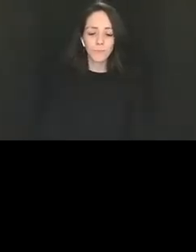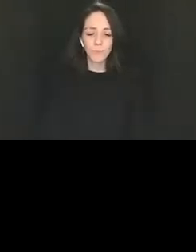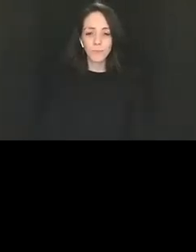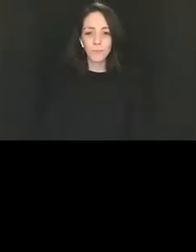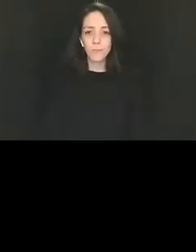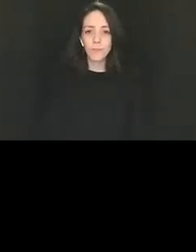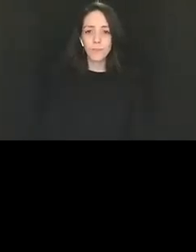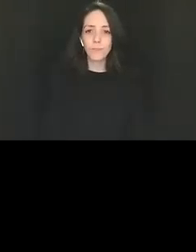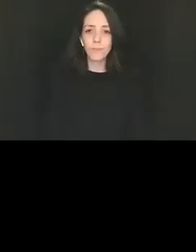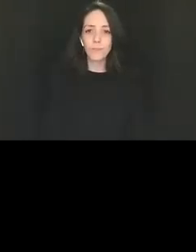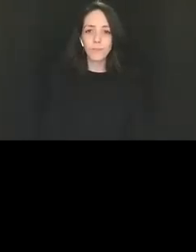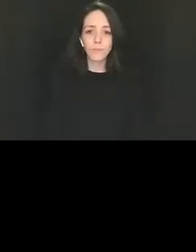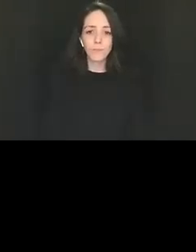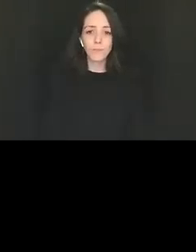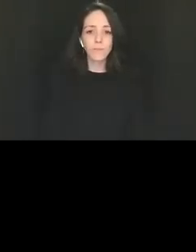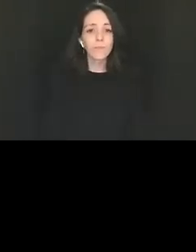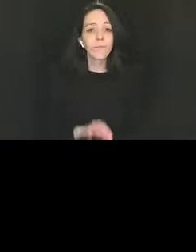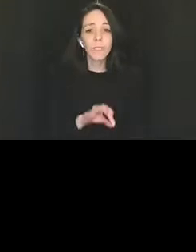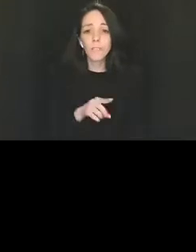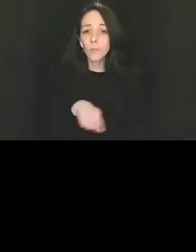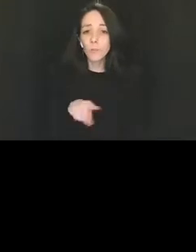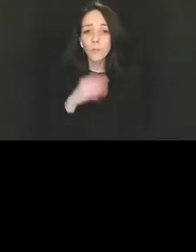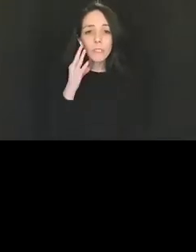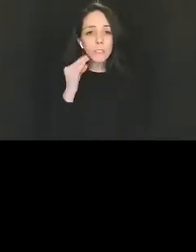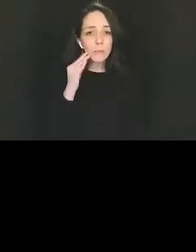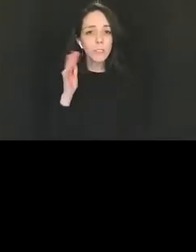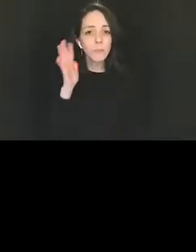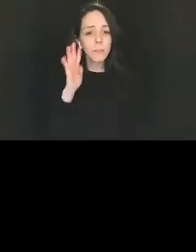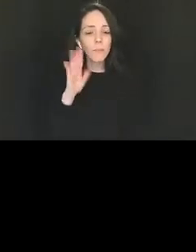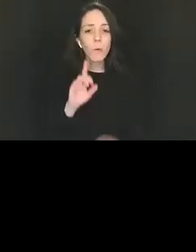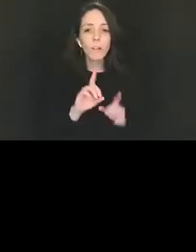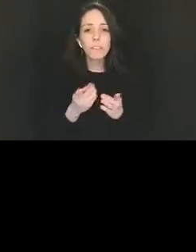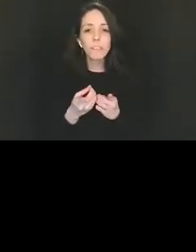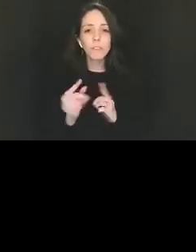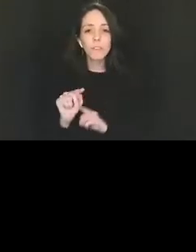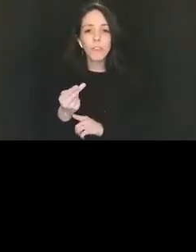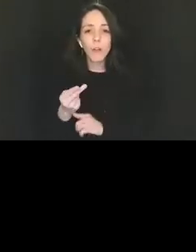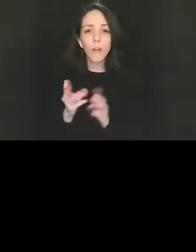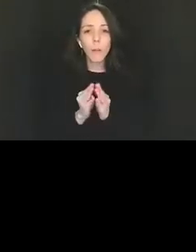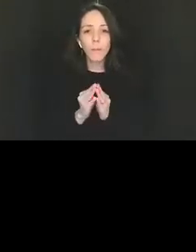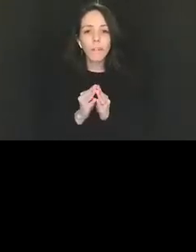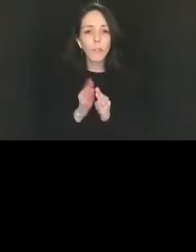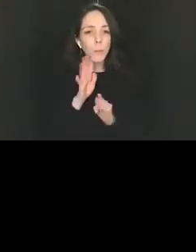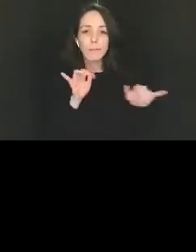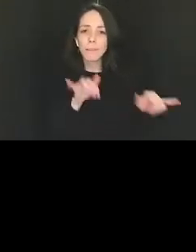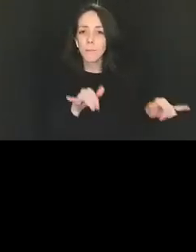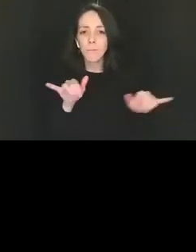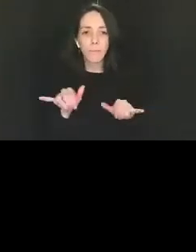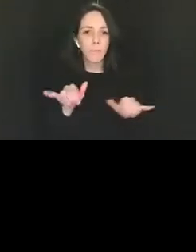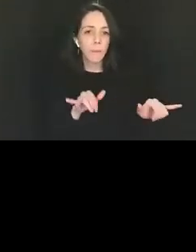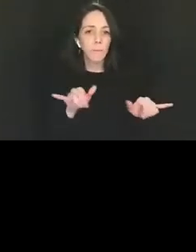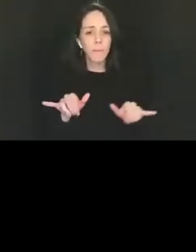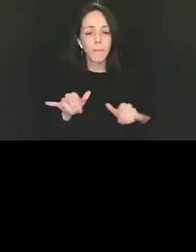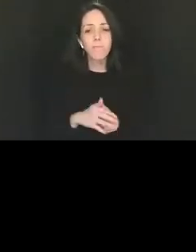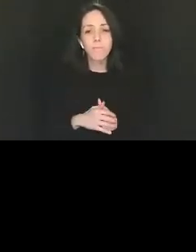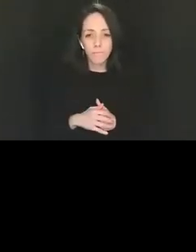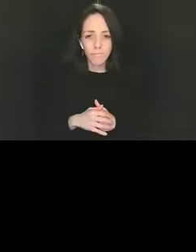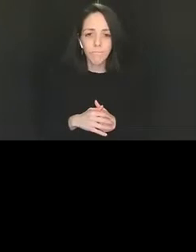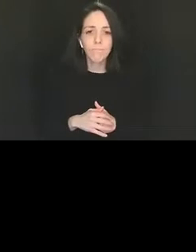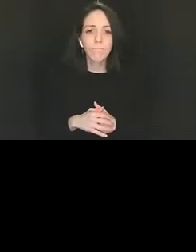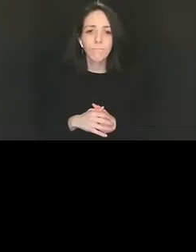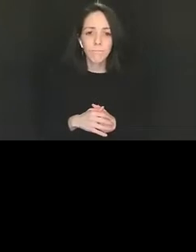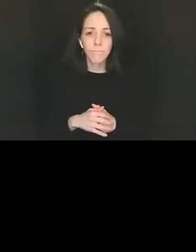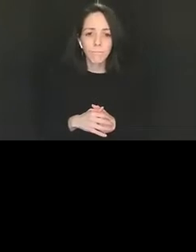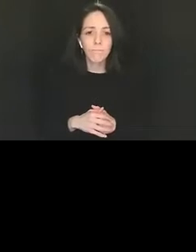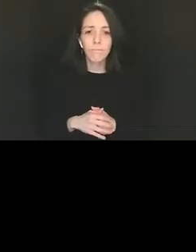have attended our District 1 town halls, it is going to be a very similar format. So happy to